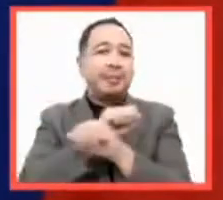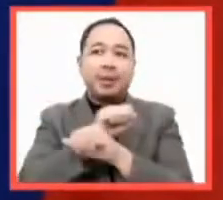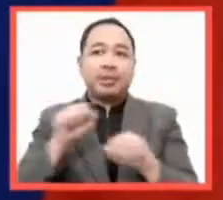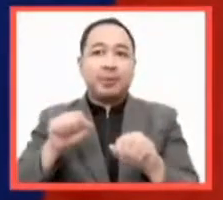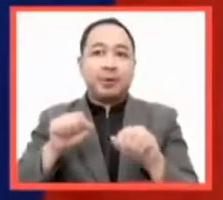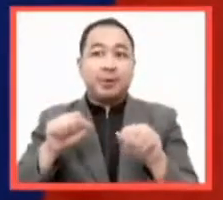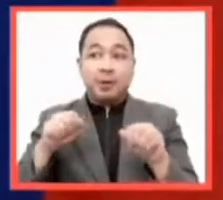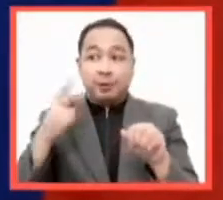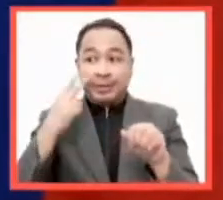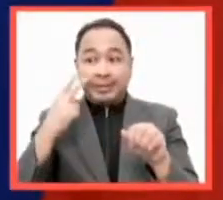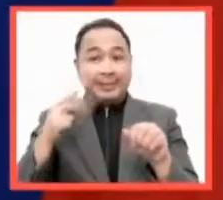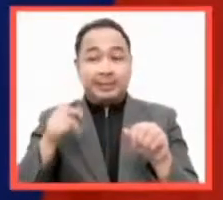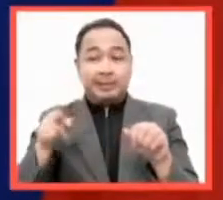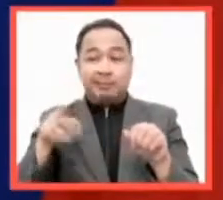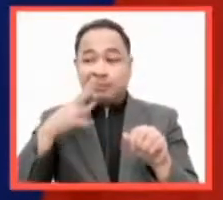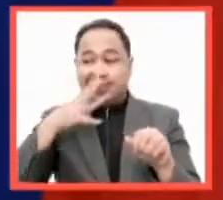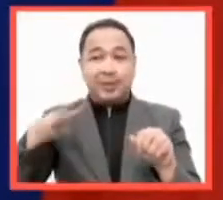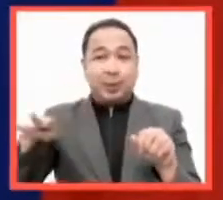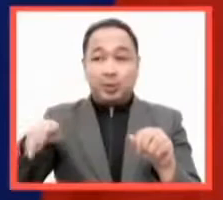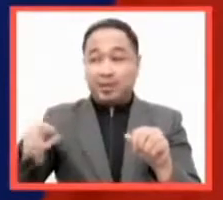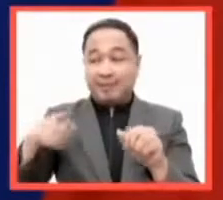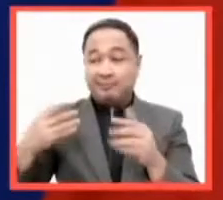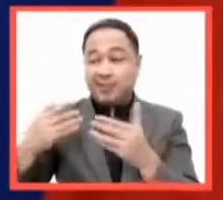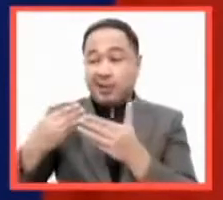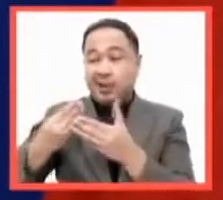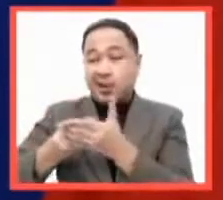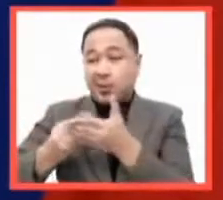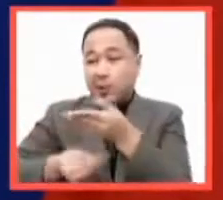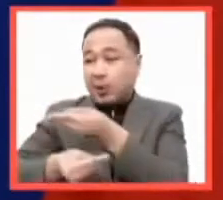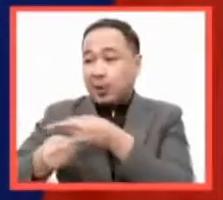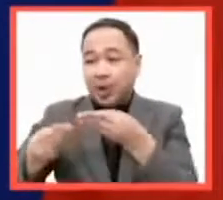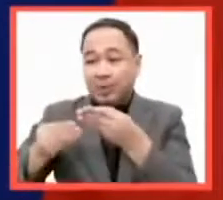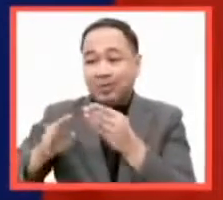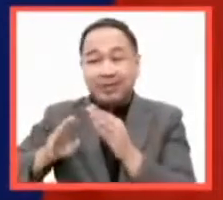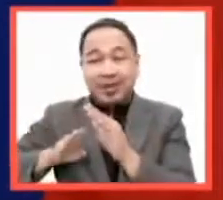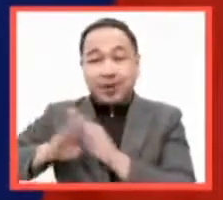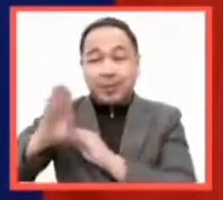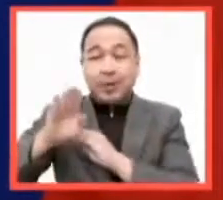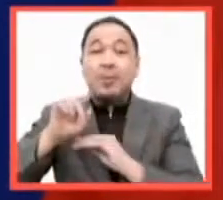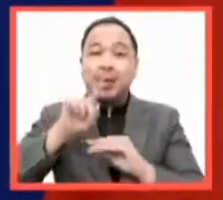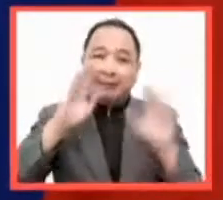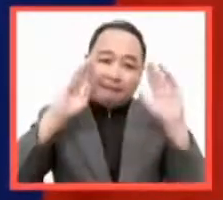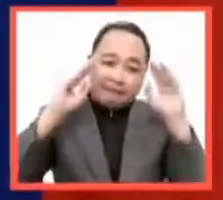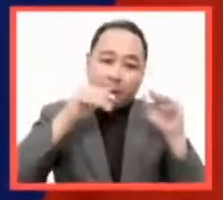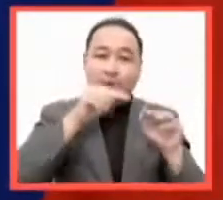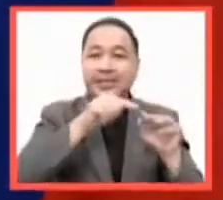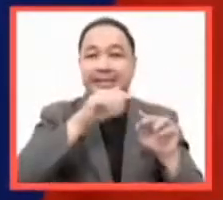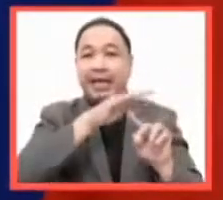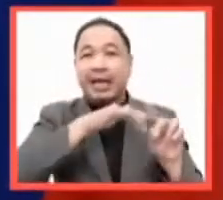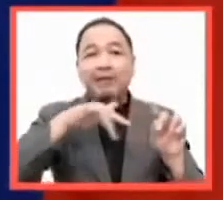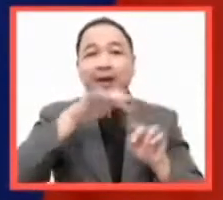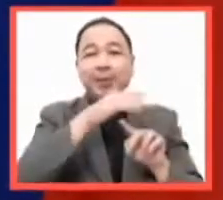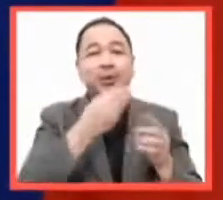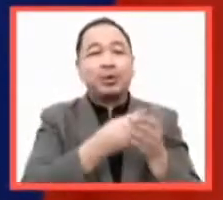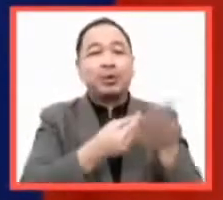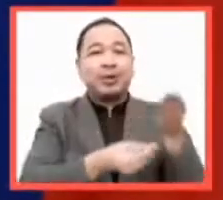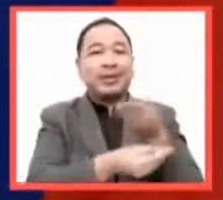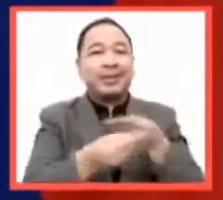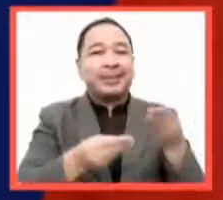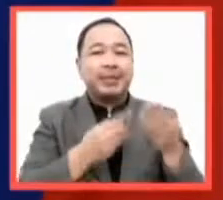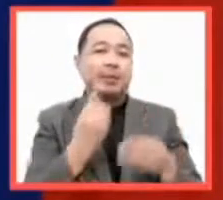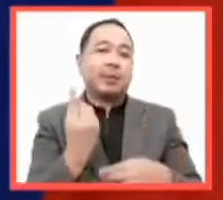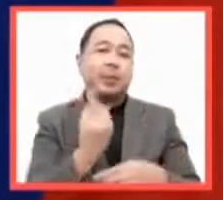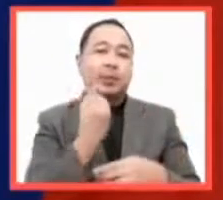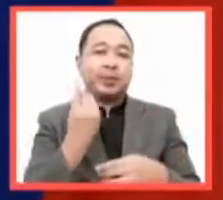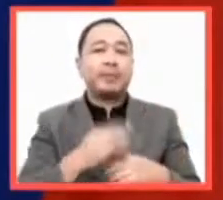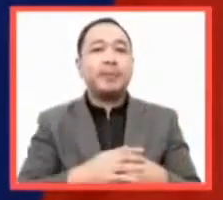be another travesty of justice. Mr. President, the Filipino people aspire